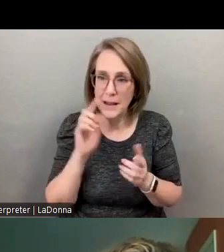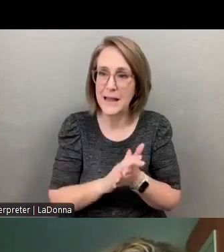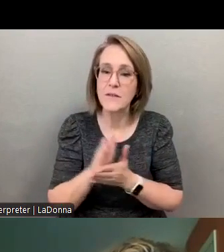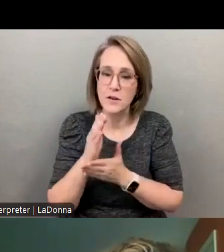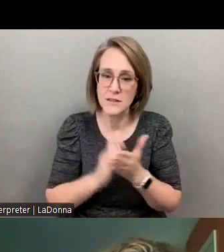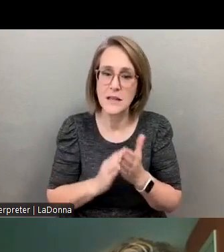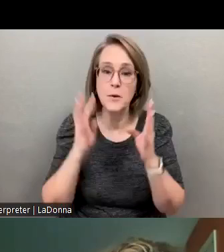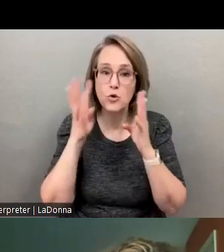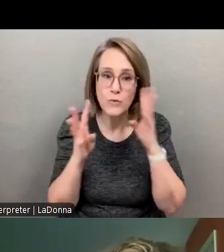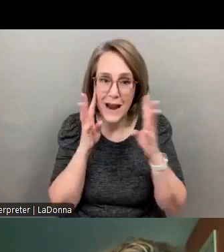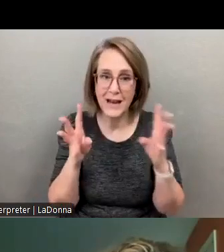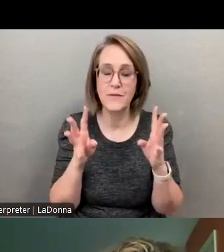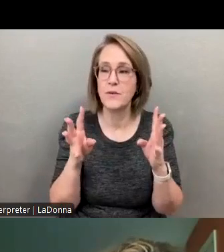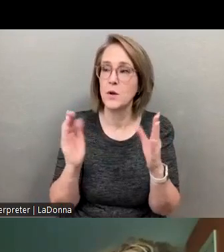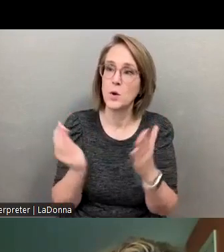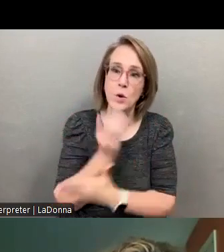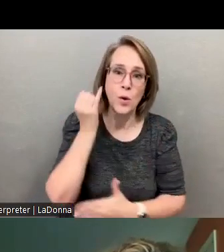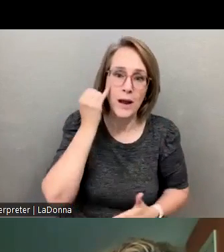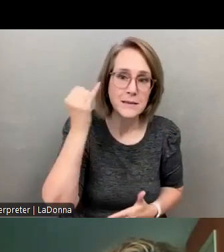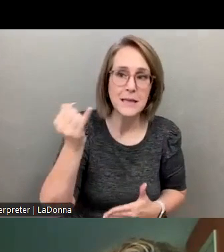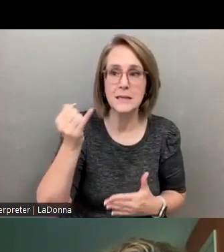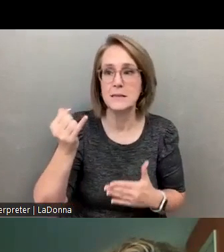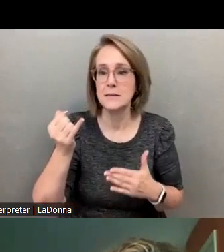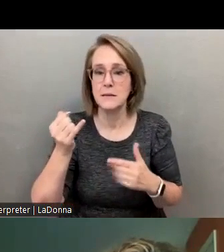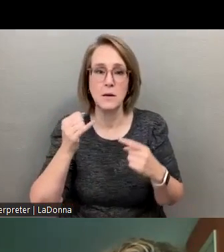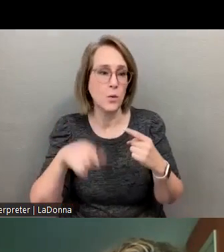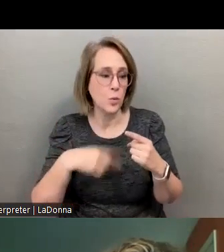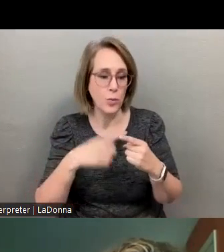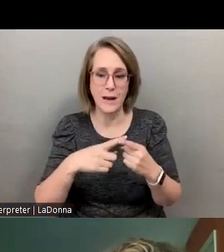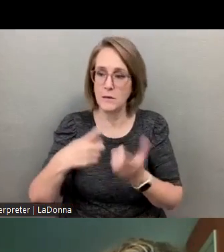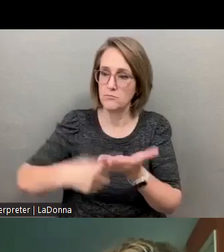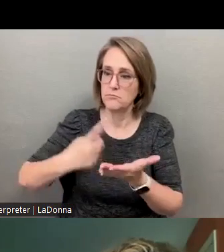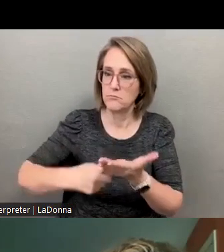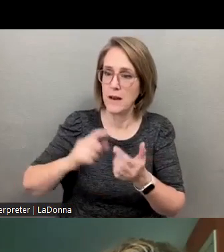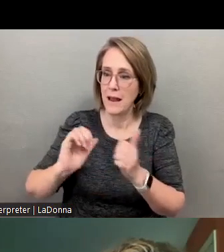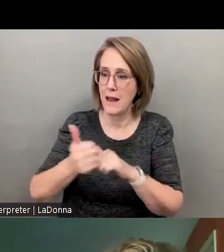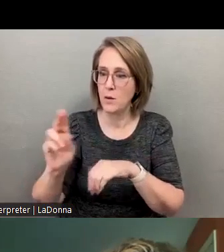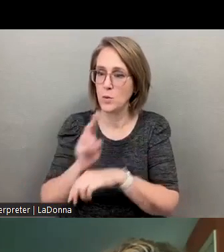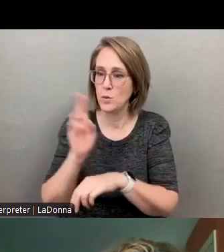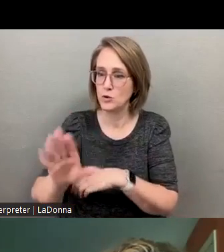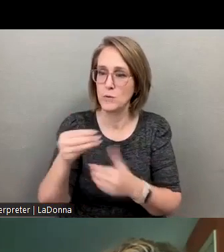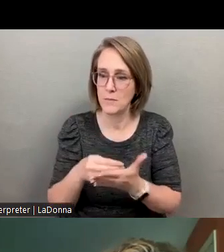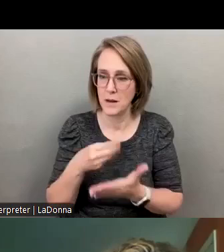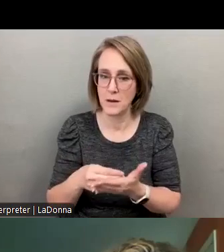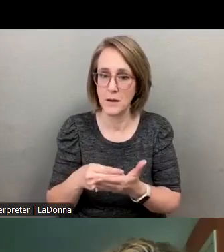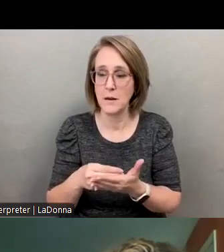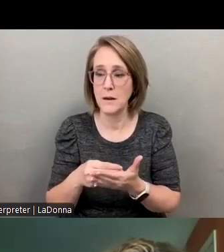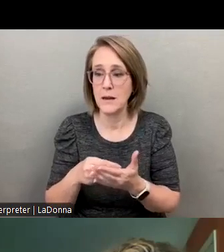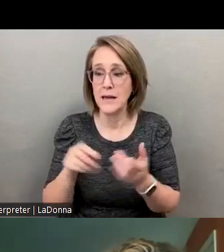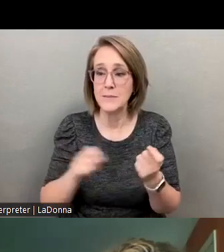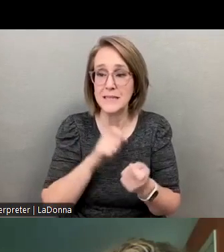and creative things that can be done, again, when we're educating them and partnering with them. And then just specifically with Byrne SCIP, I